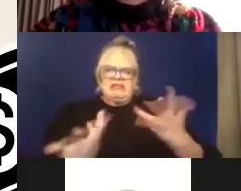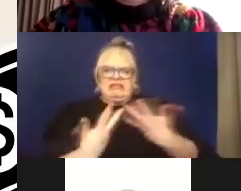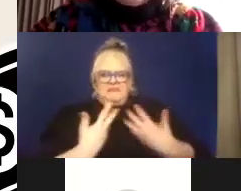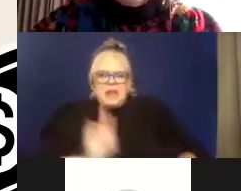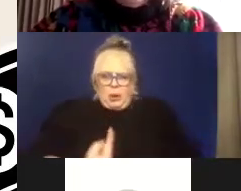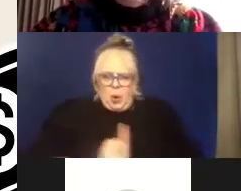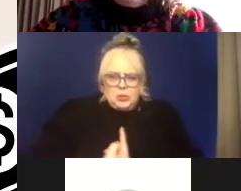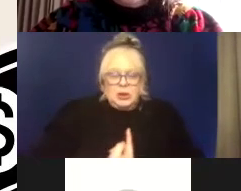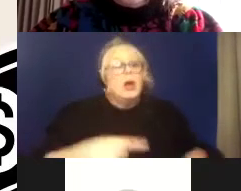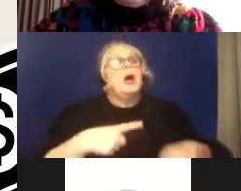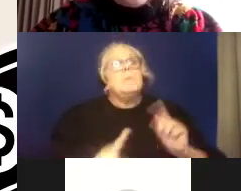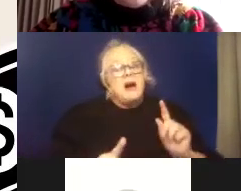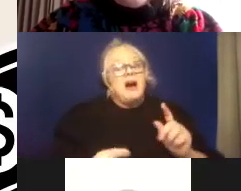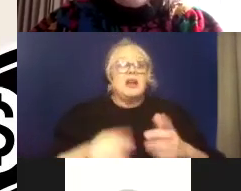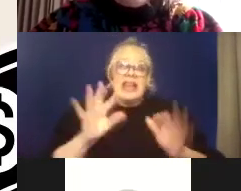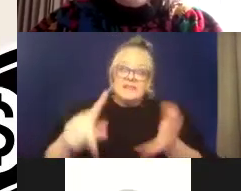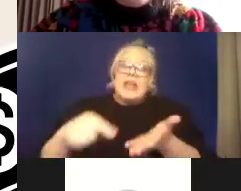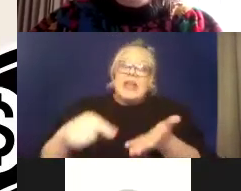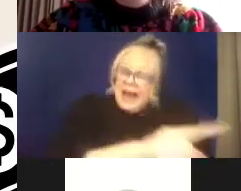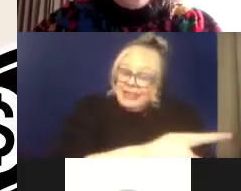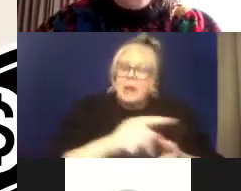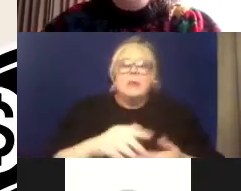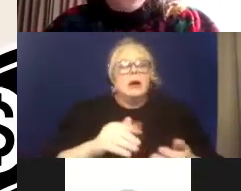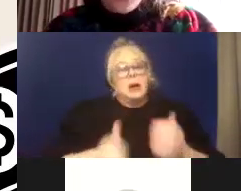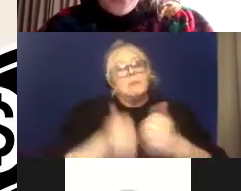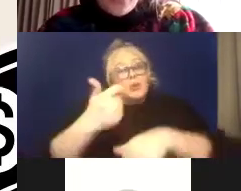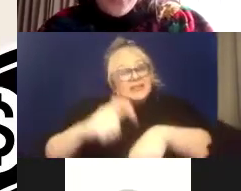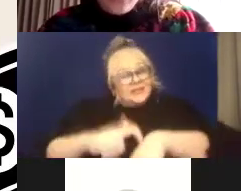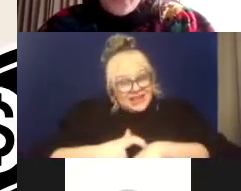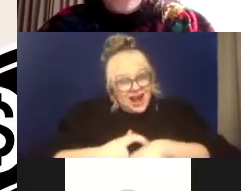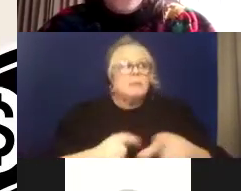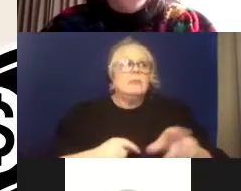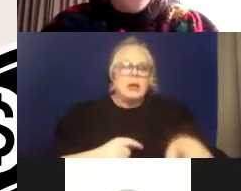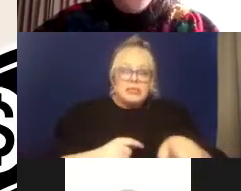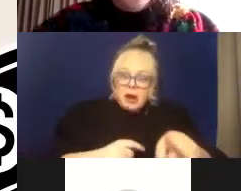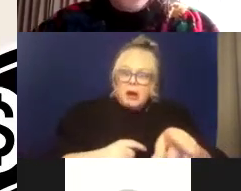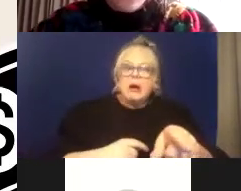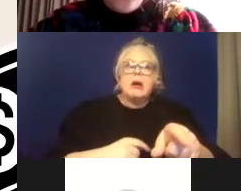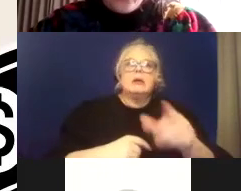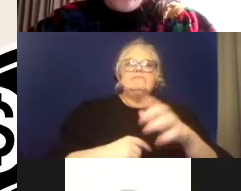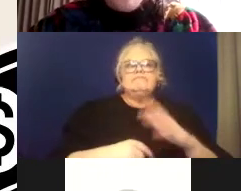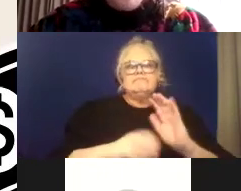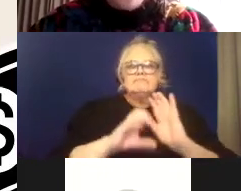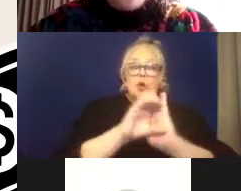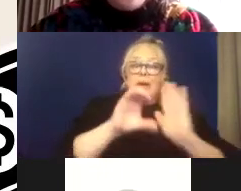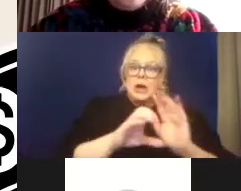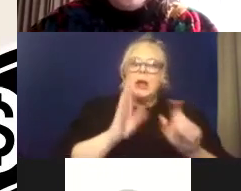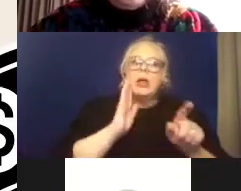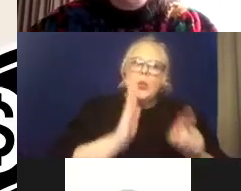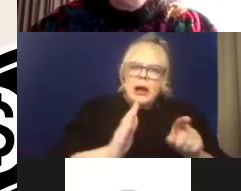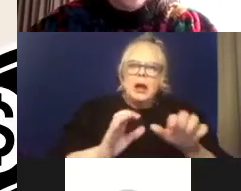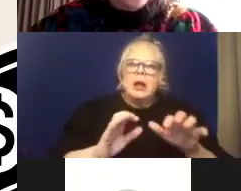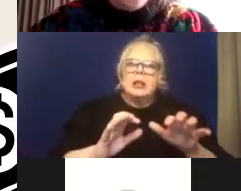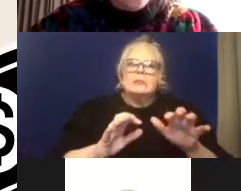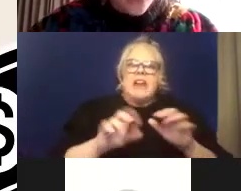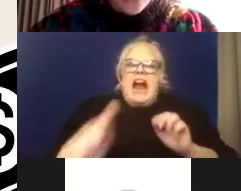And so you want to remember that demands are not limited to just payment as well. Survivors have also reported doing things like